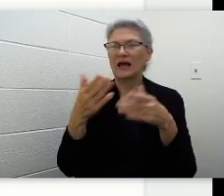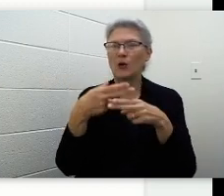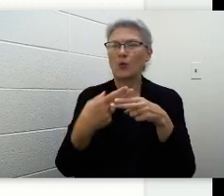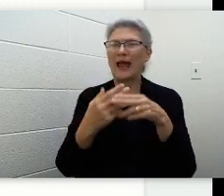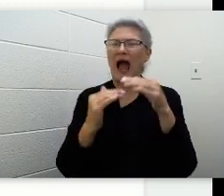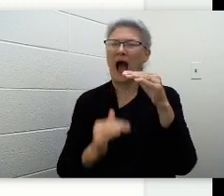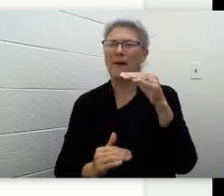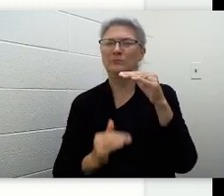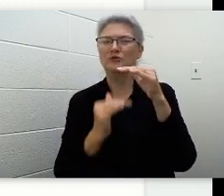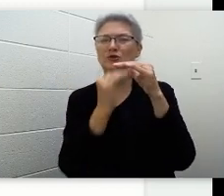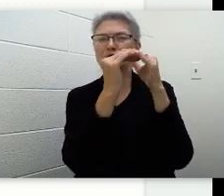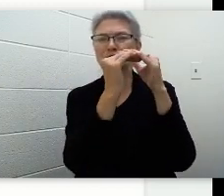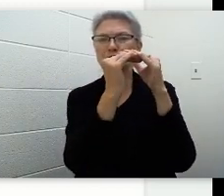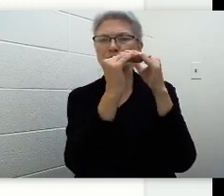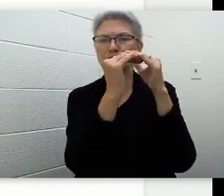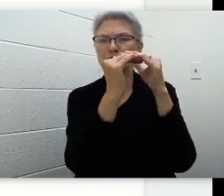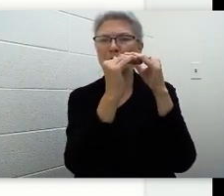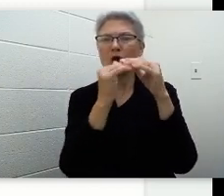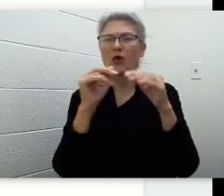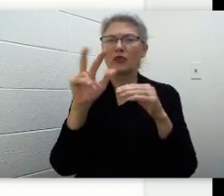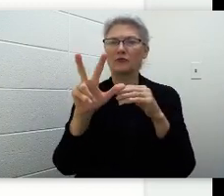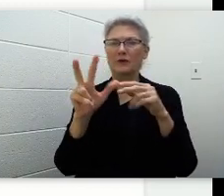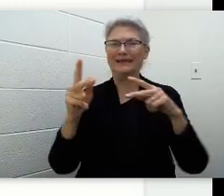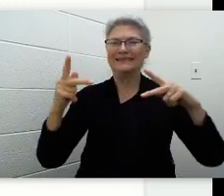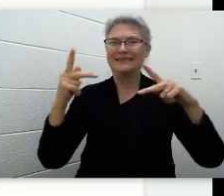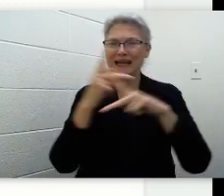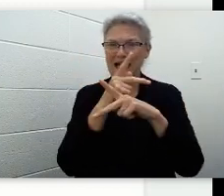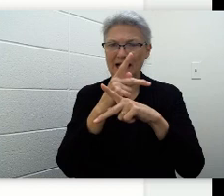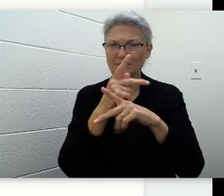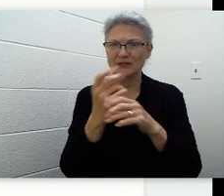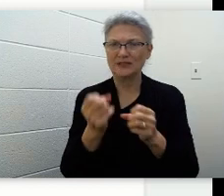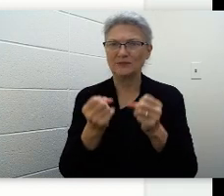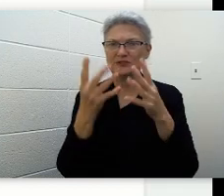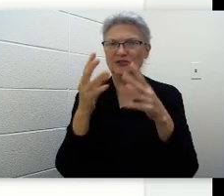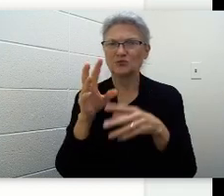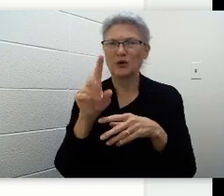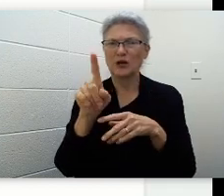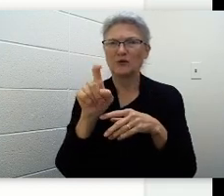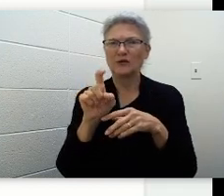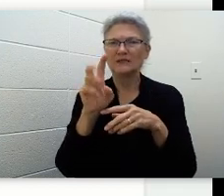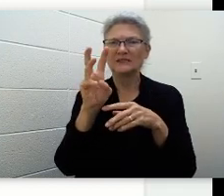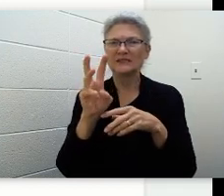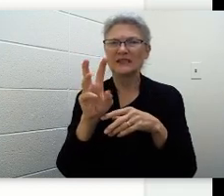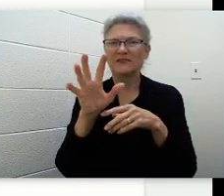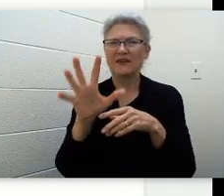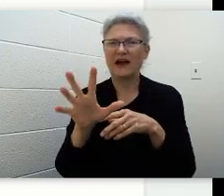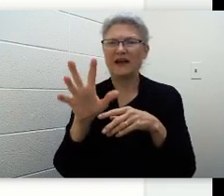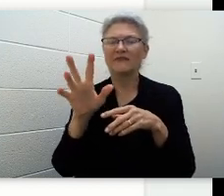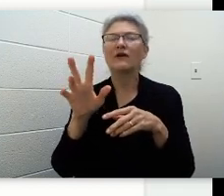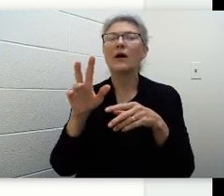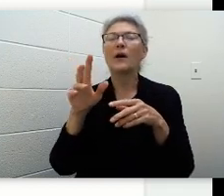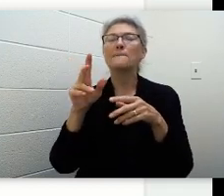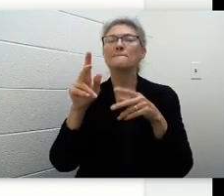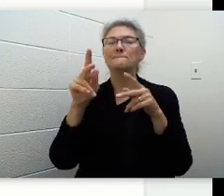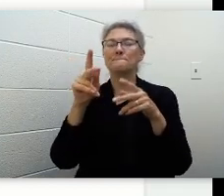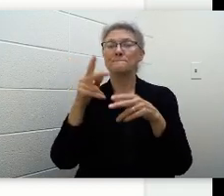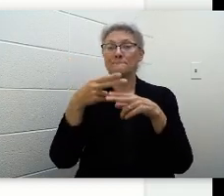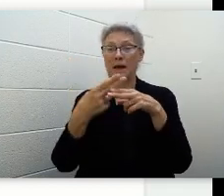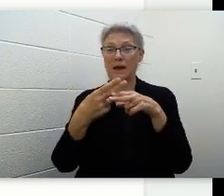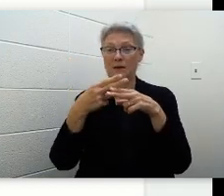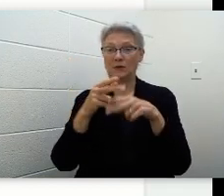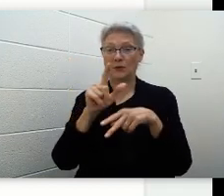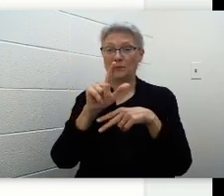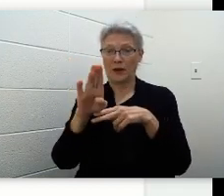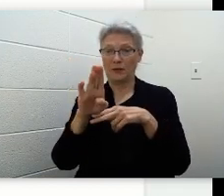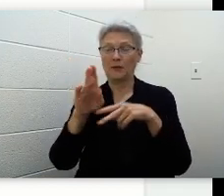up to 3 times as much as 165 pound person.